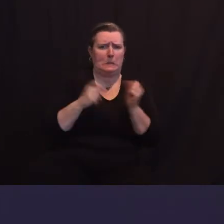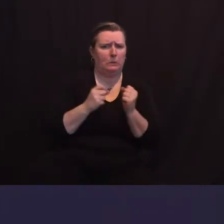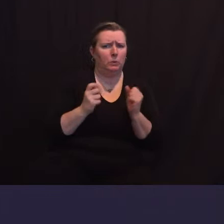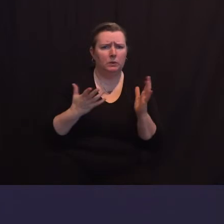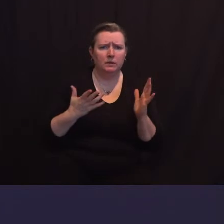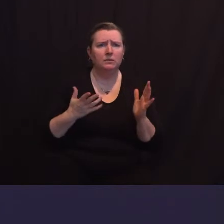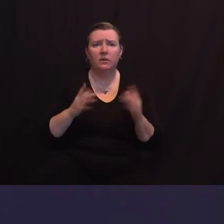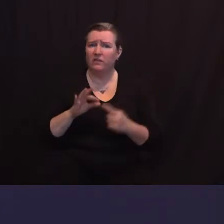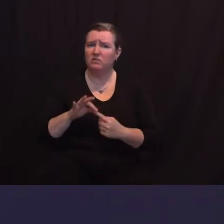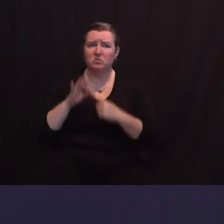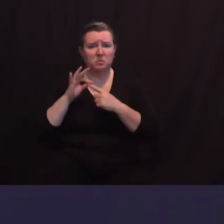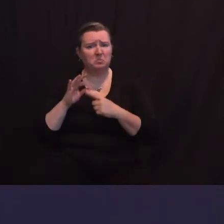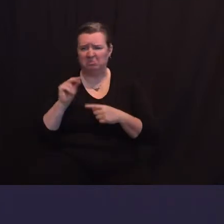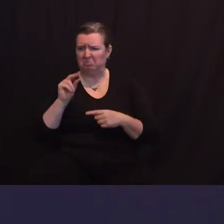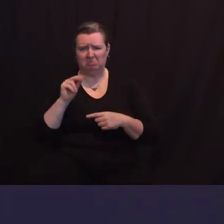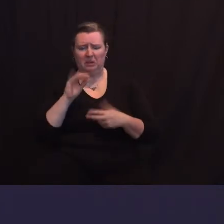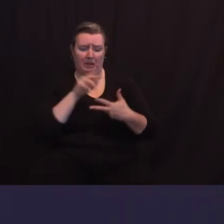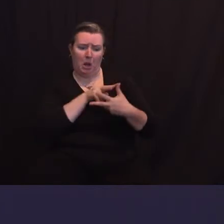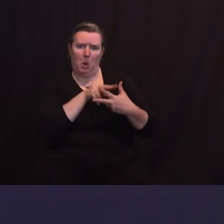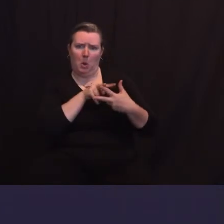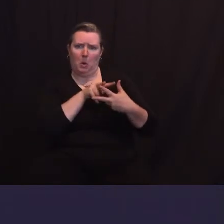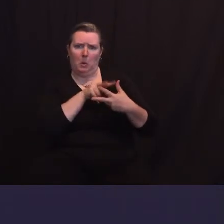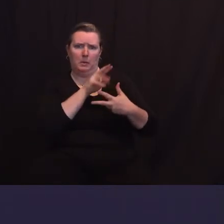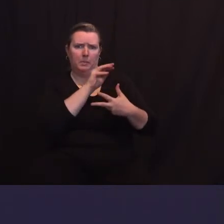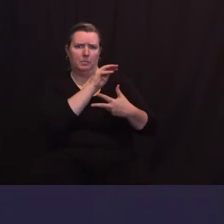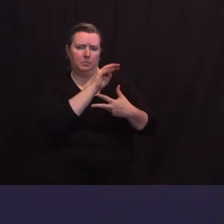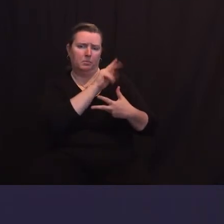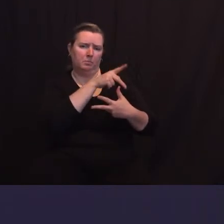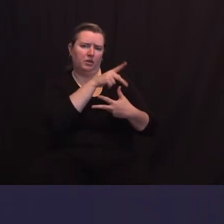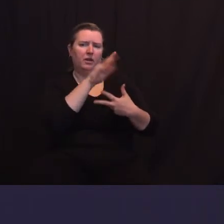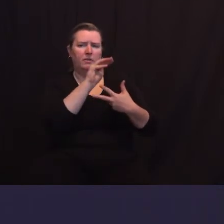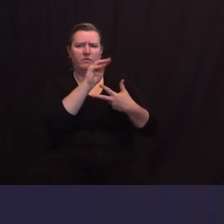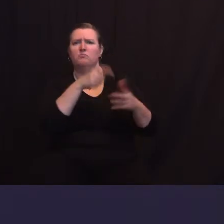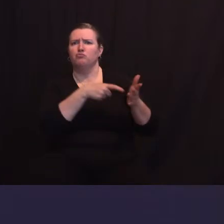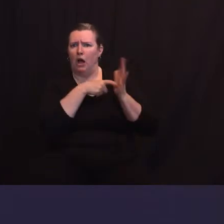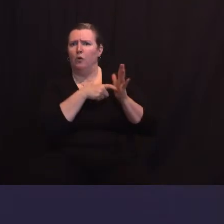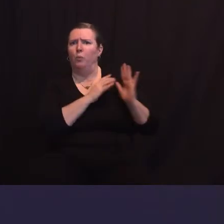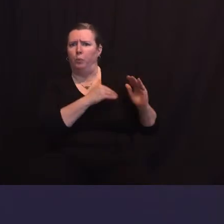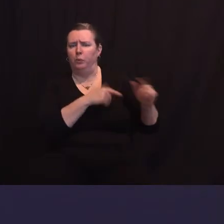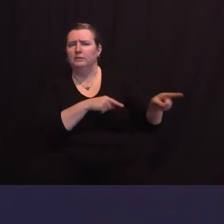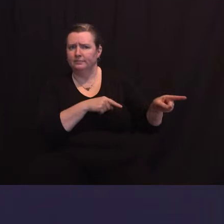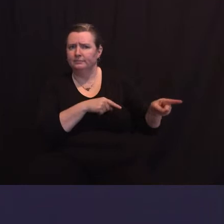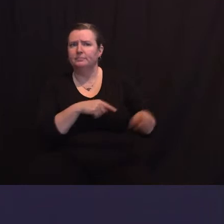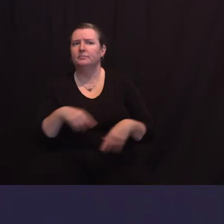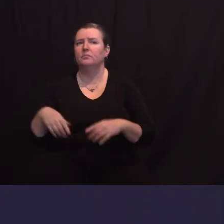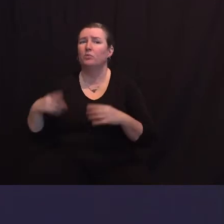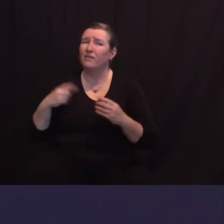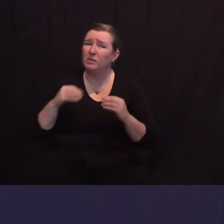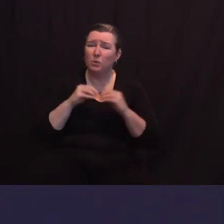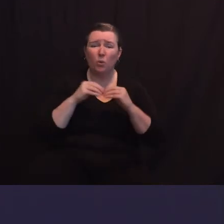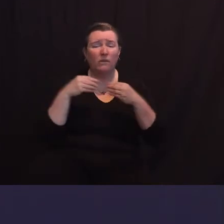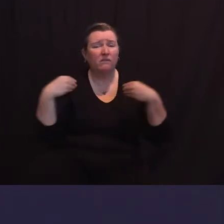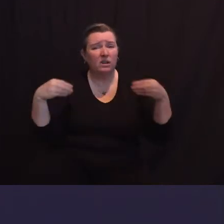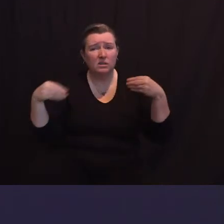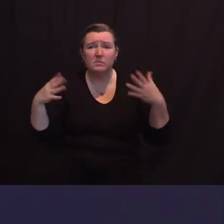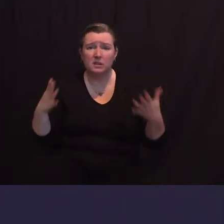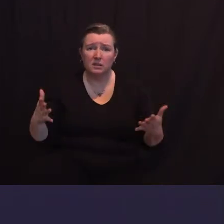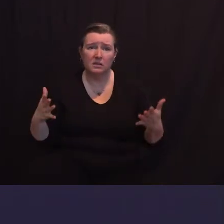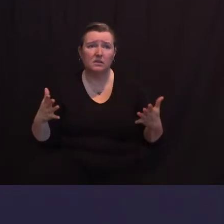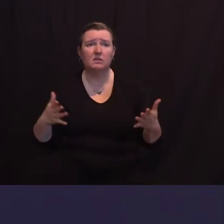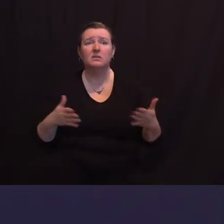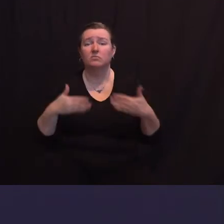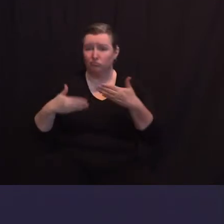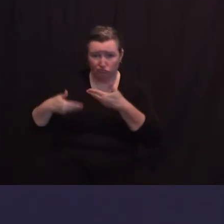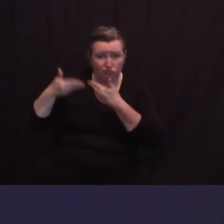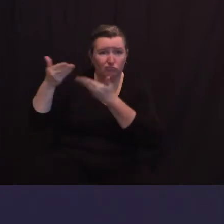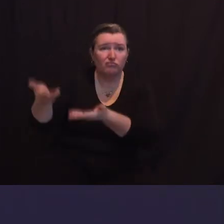record of when you have to come back for your second dose, allows us a lot more flexibility to take the vaccine to the community. And again,